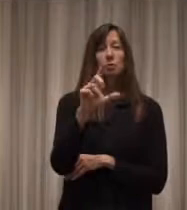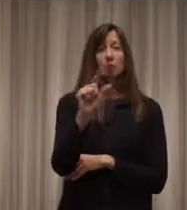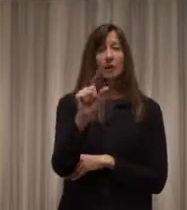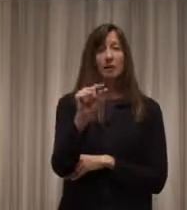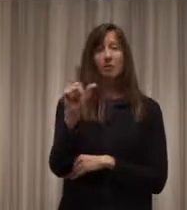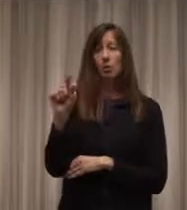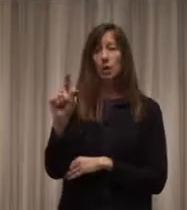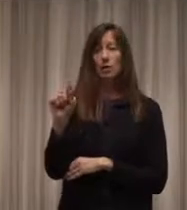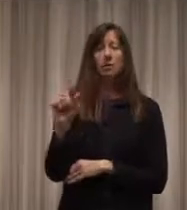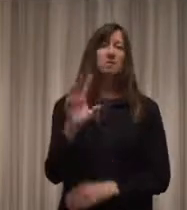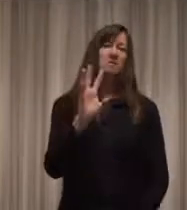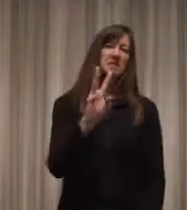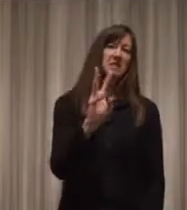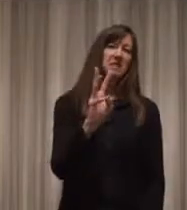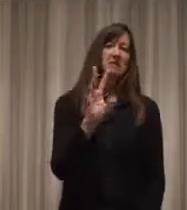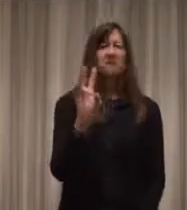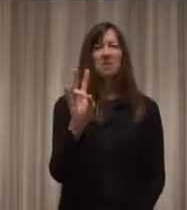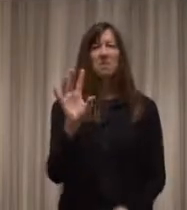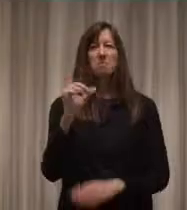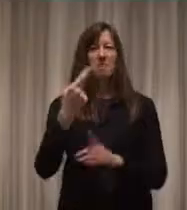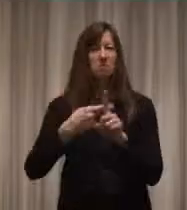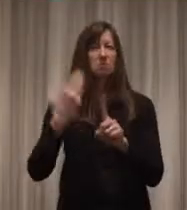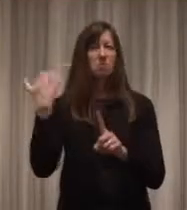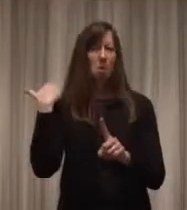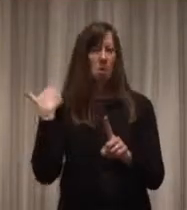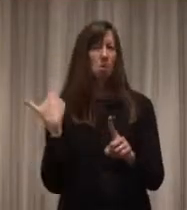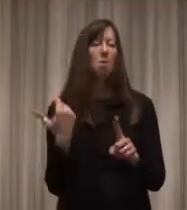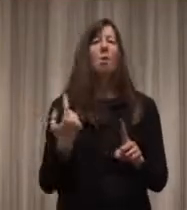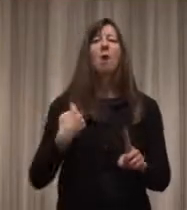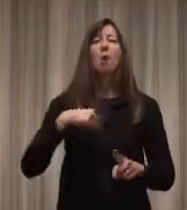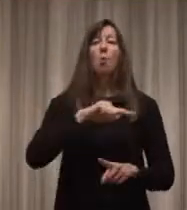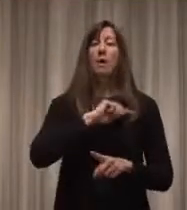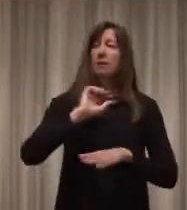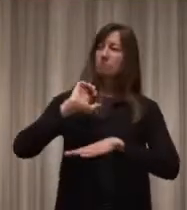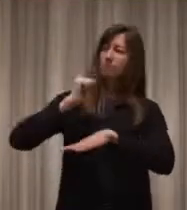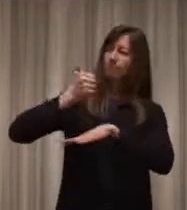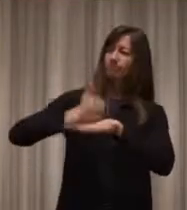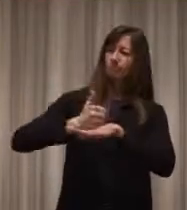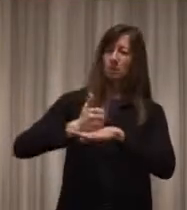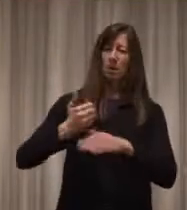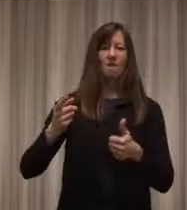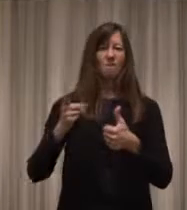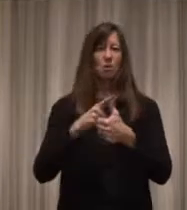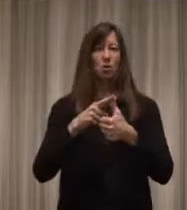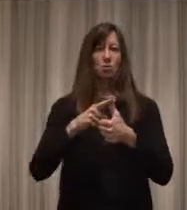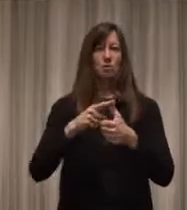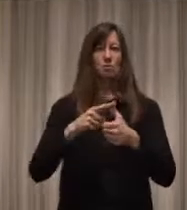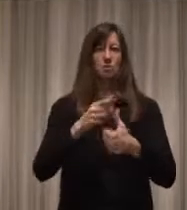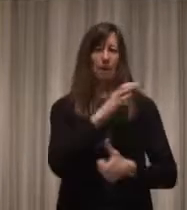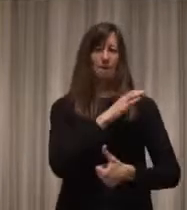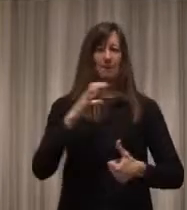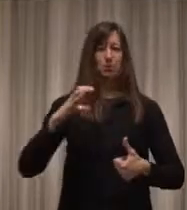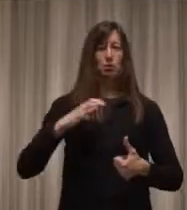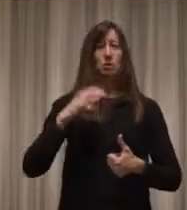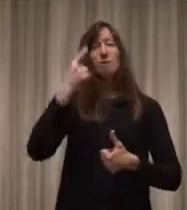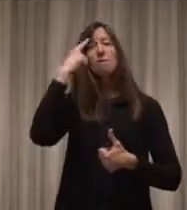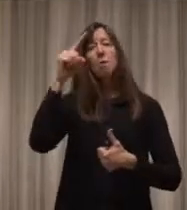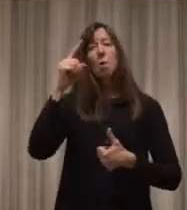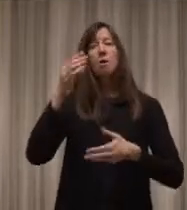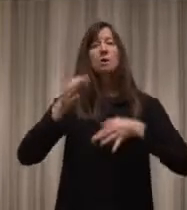to create our first ever Justice and Reform Commission in the county, made up of 15 members from across